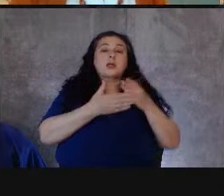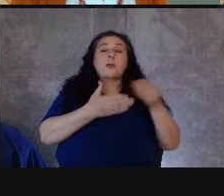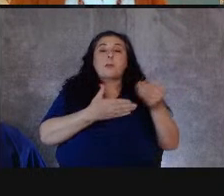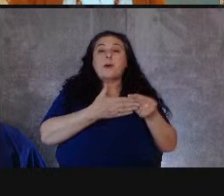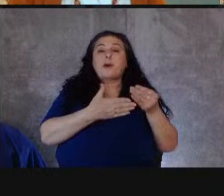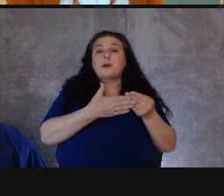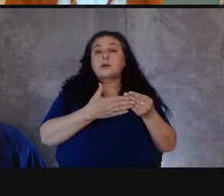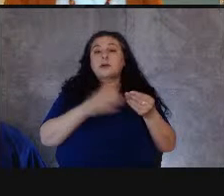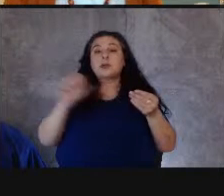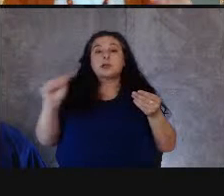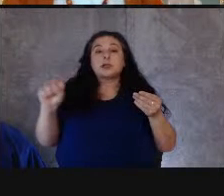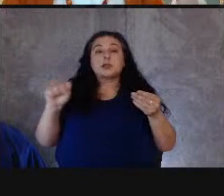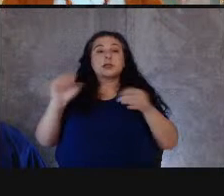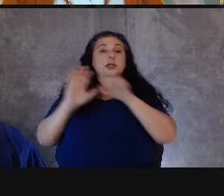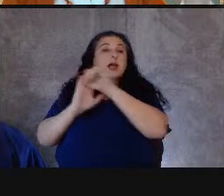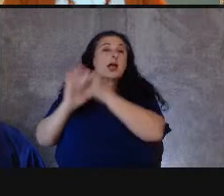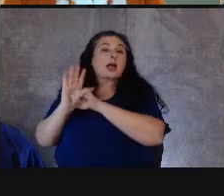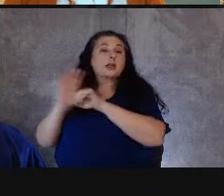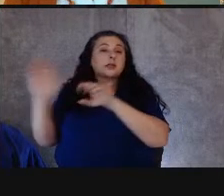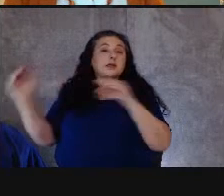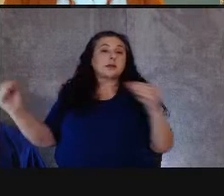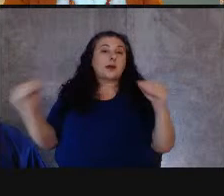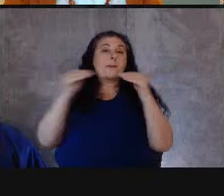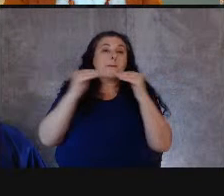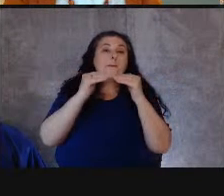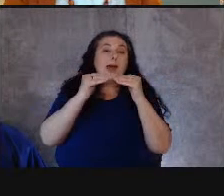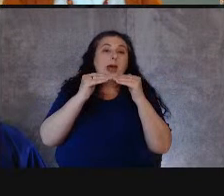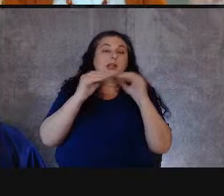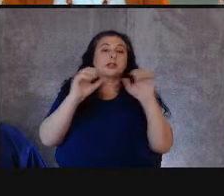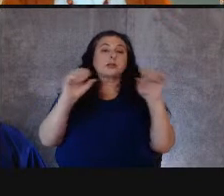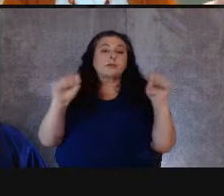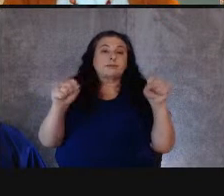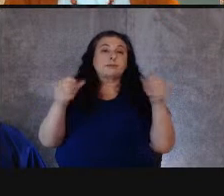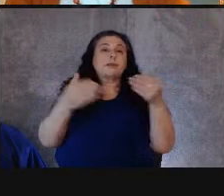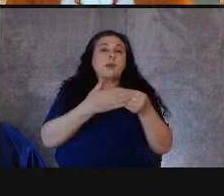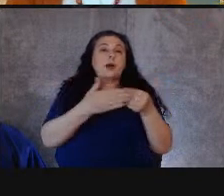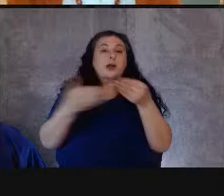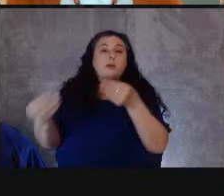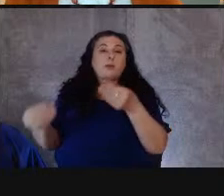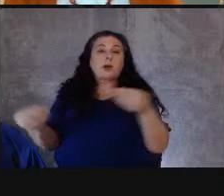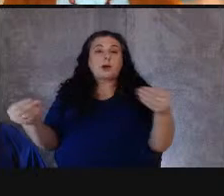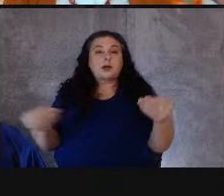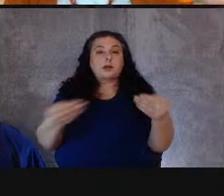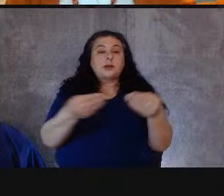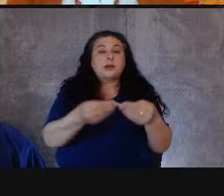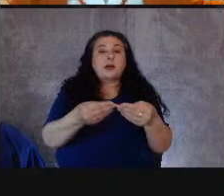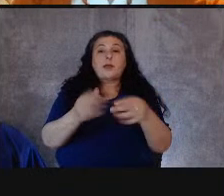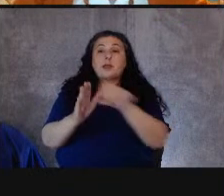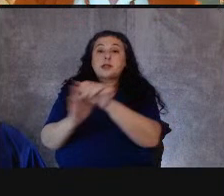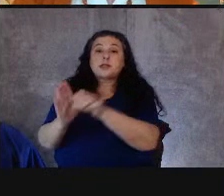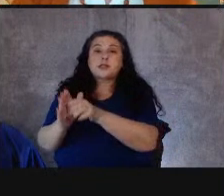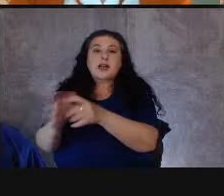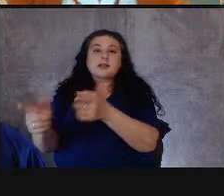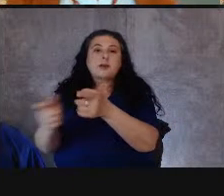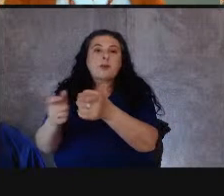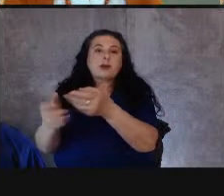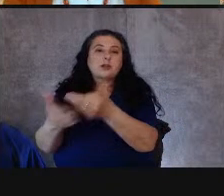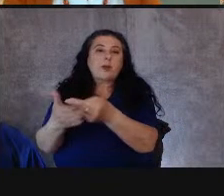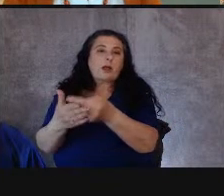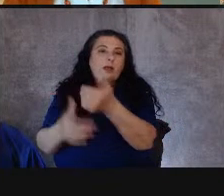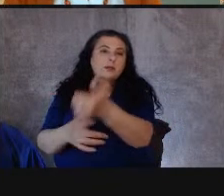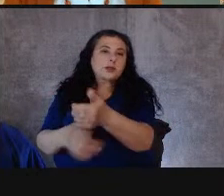then states would have to match that amount of money. And then it was up to states to say what they were going to do with the